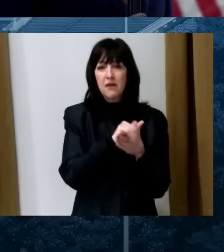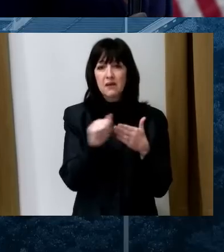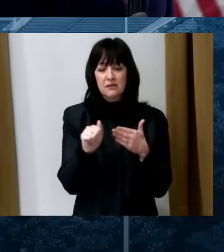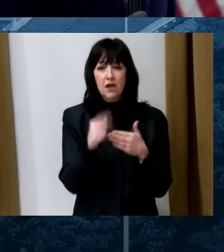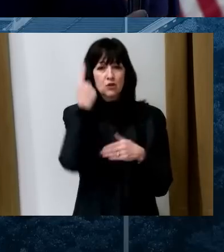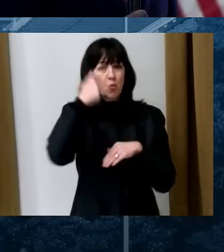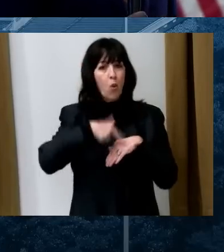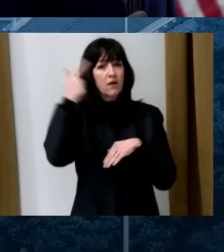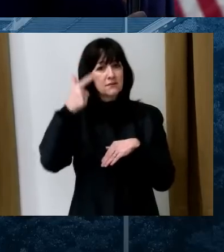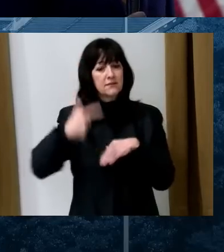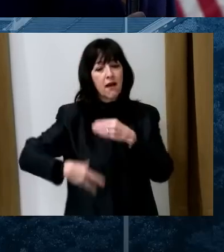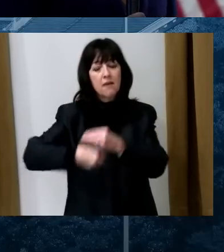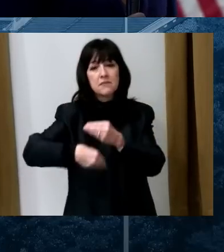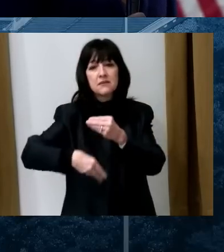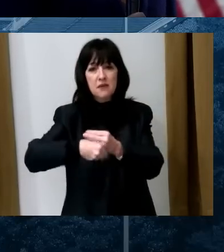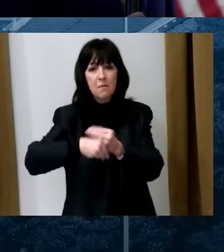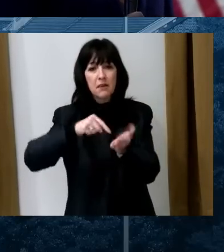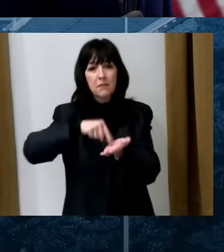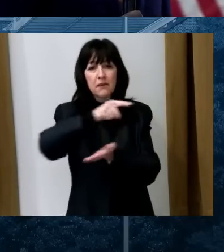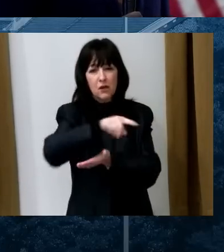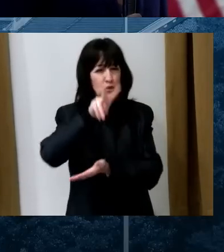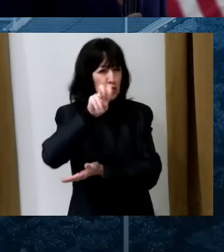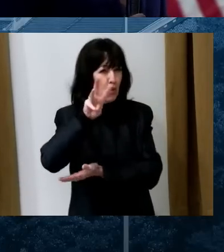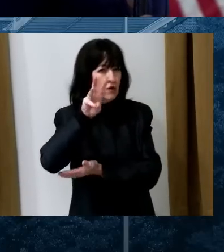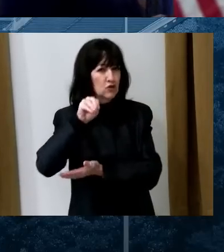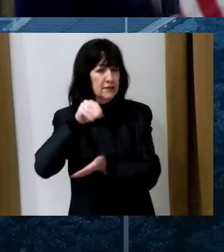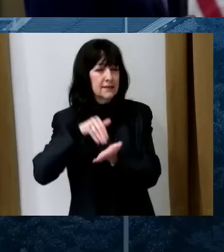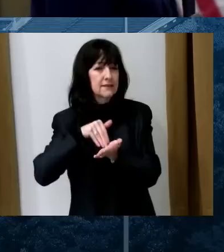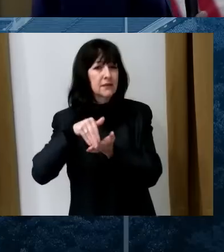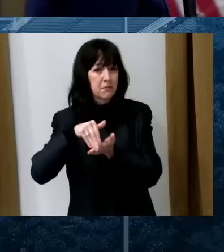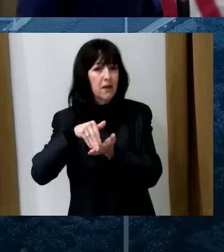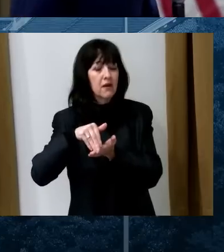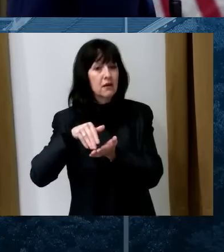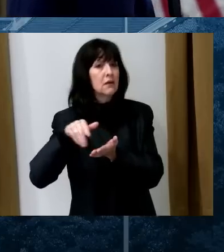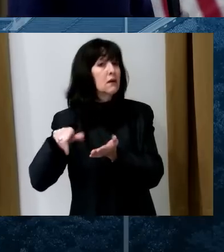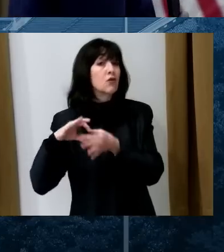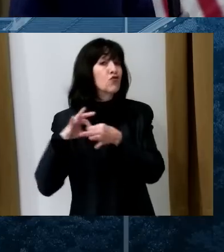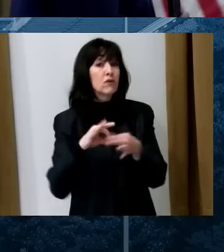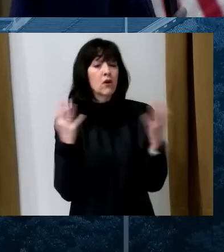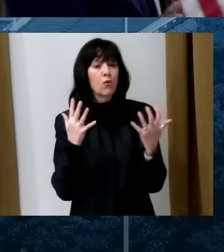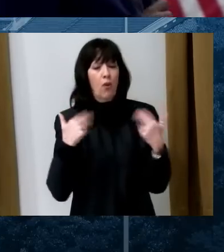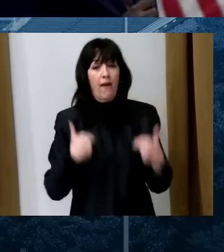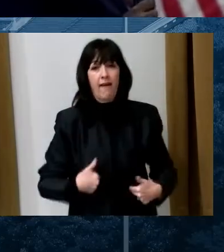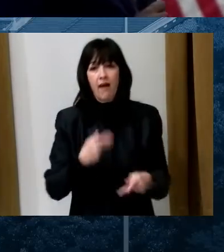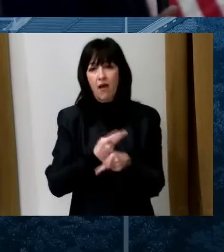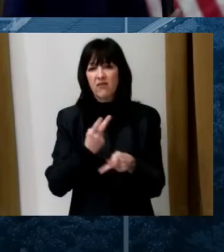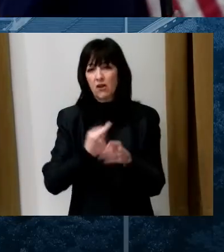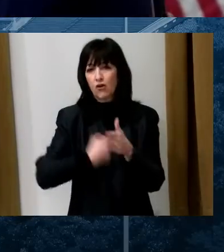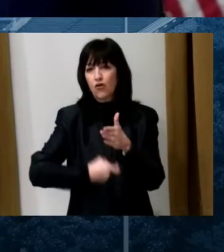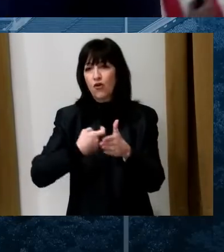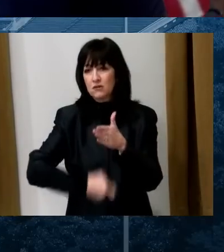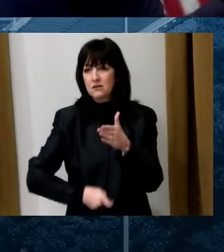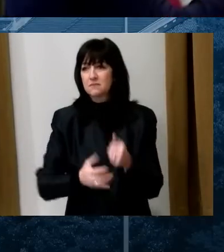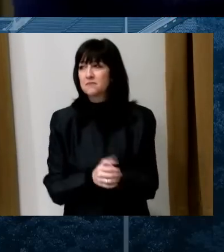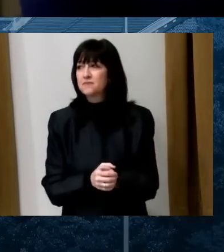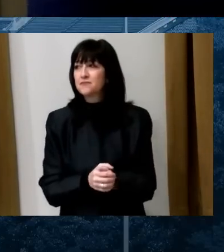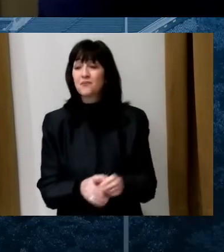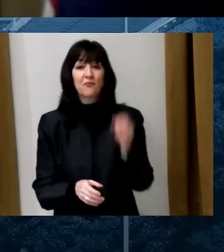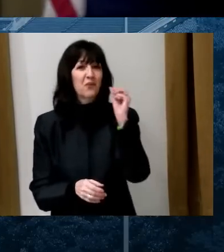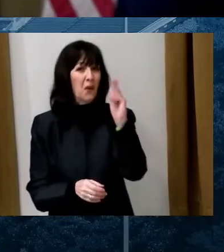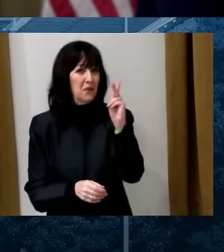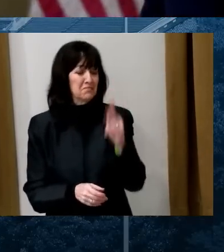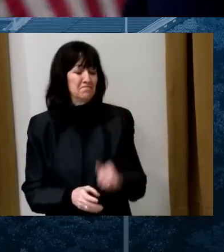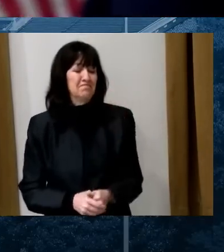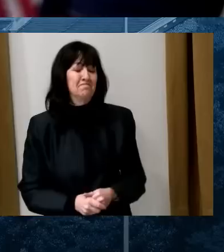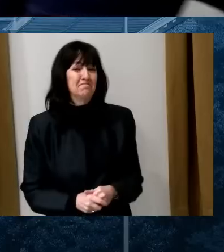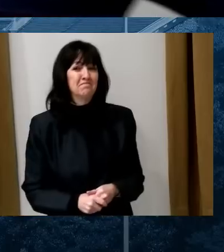supplemental, which, as I said, about $260 million of that being healthcare costs. You can jump now. All right.